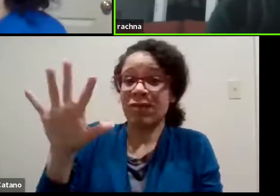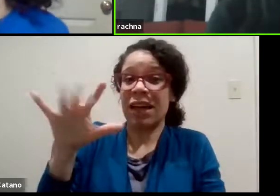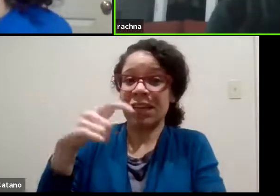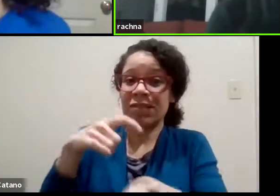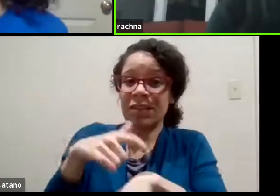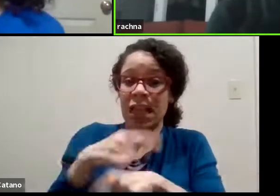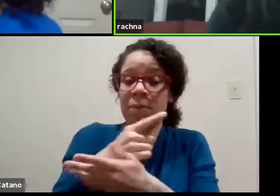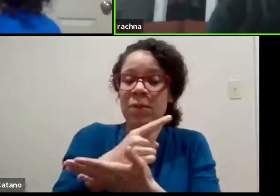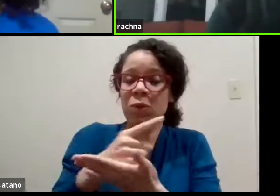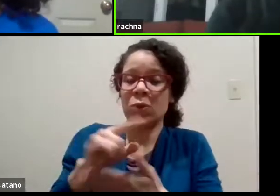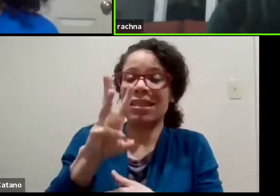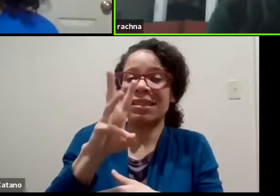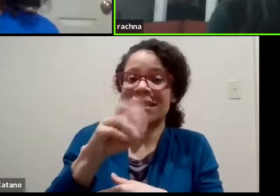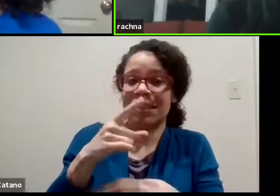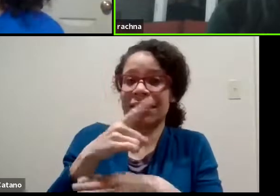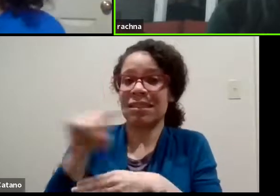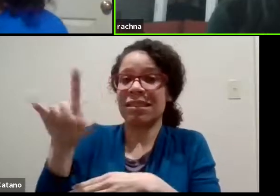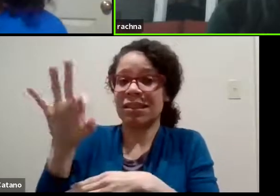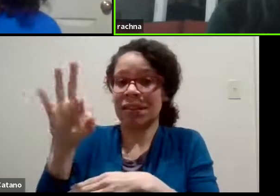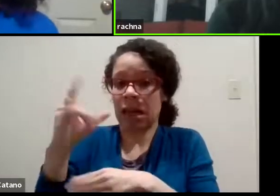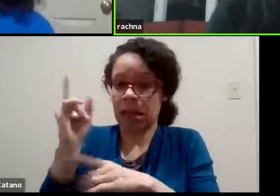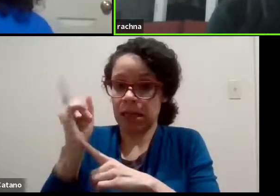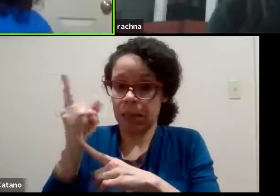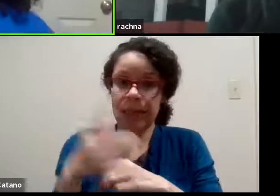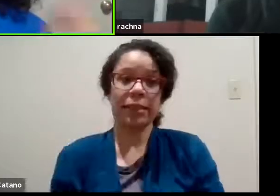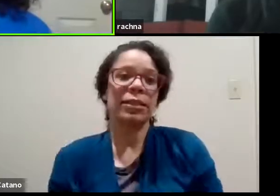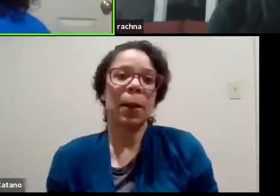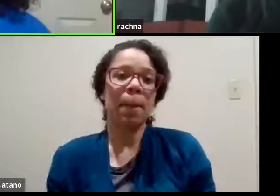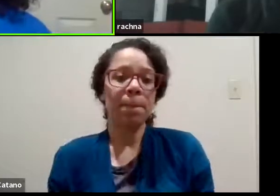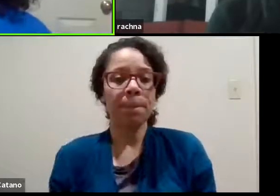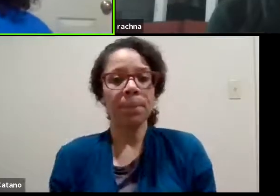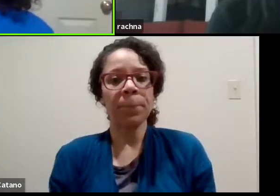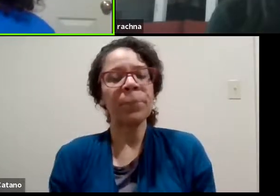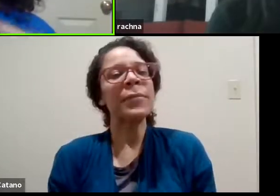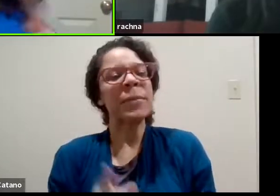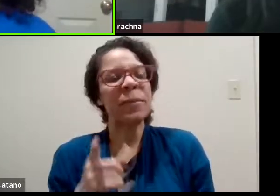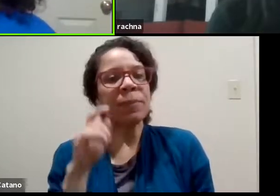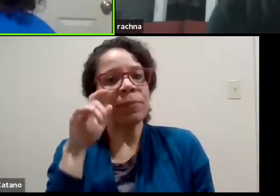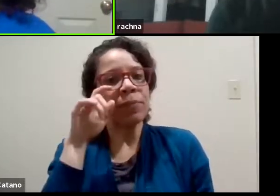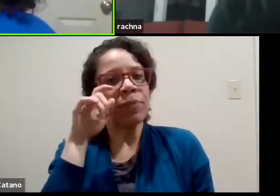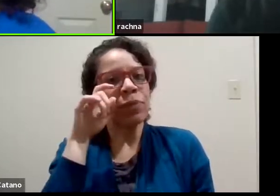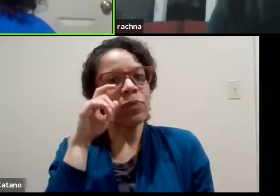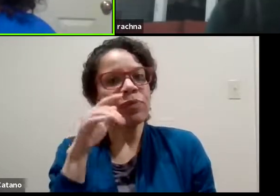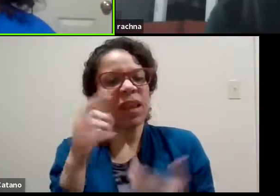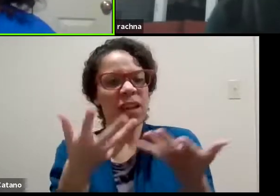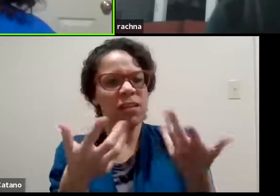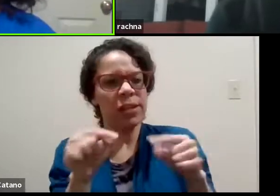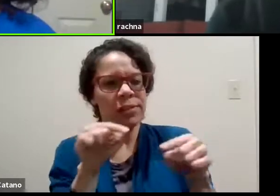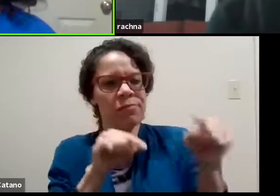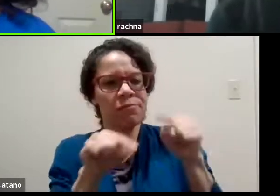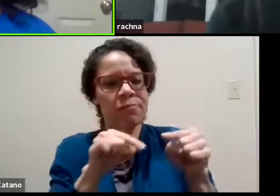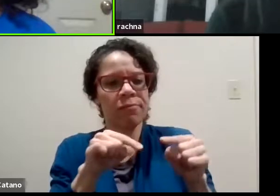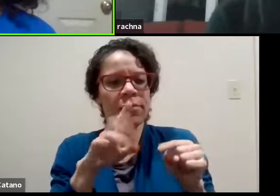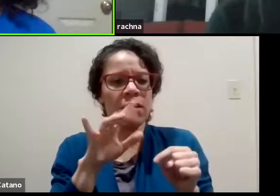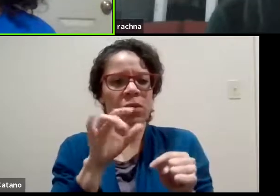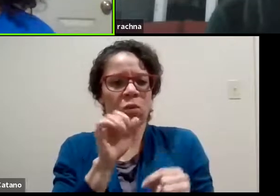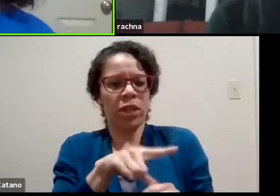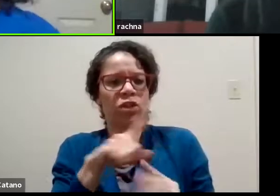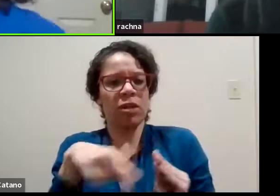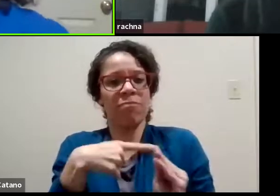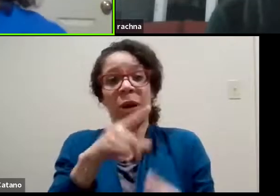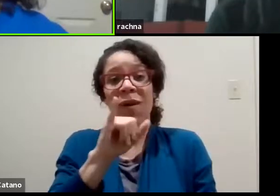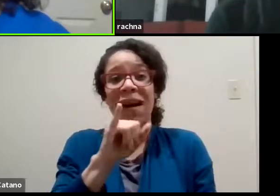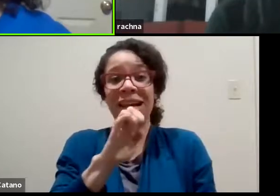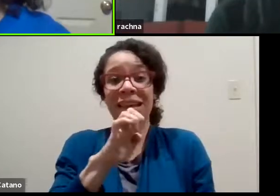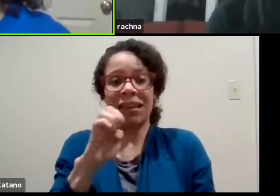60 to 90 minutes. I actually want to go back to the IEE question for a moment.